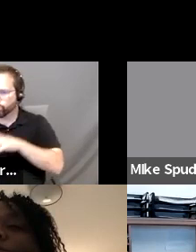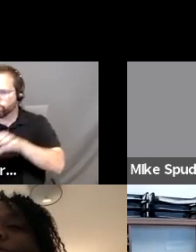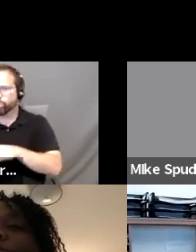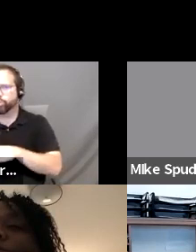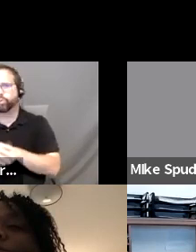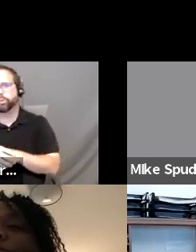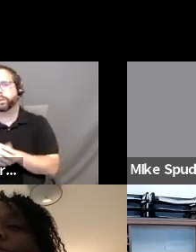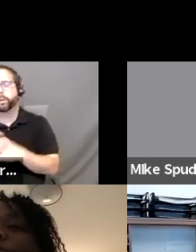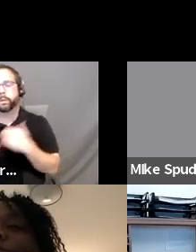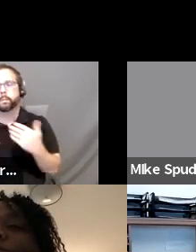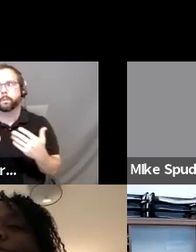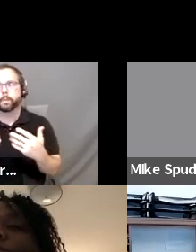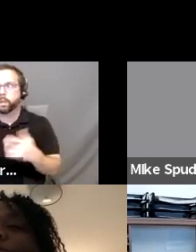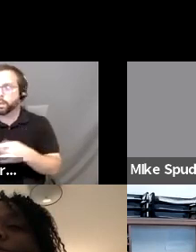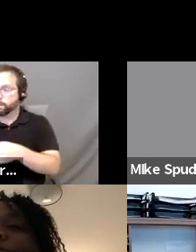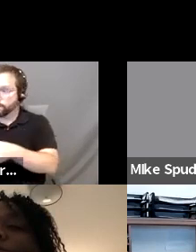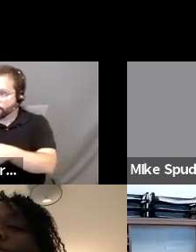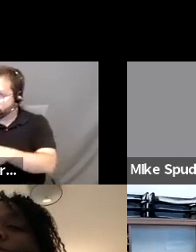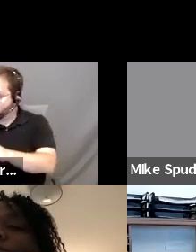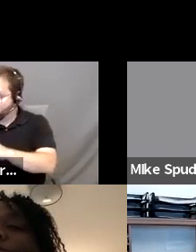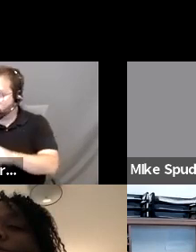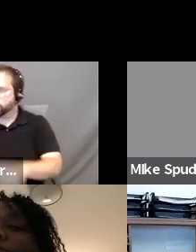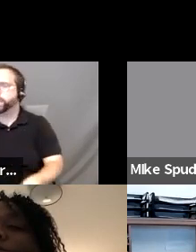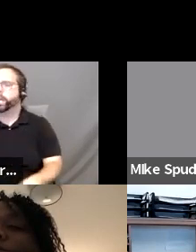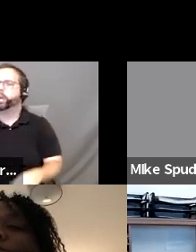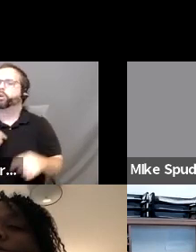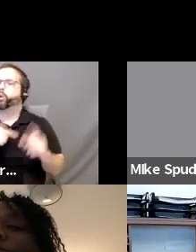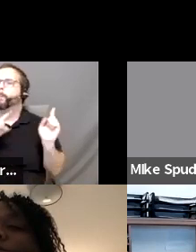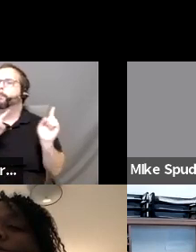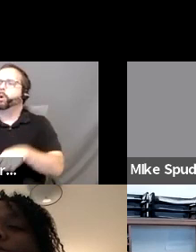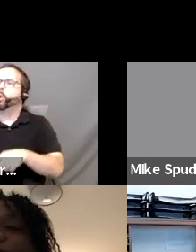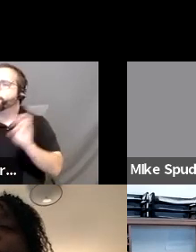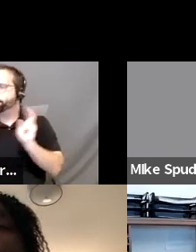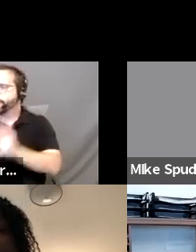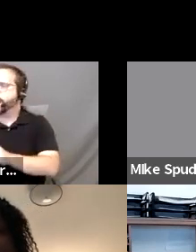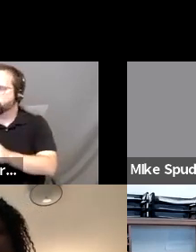other things if they've had fun. It's just like if you're having a party, make sure you have food